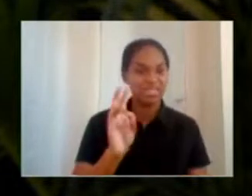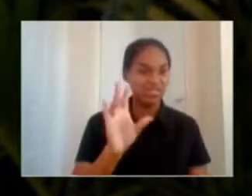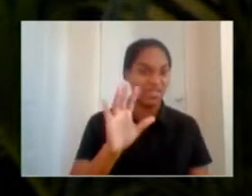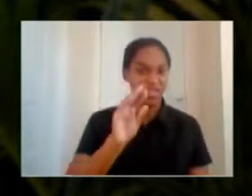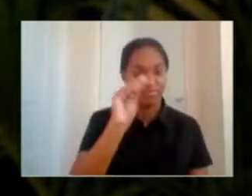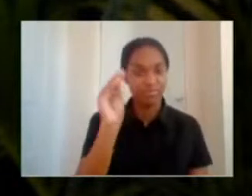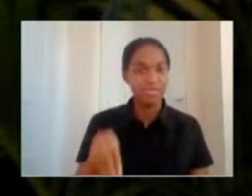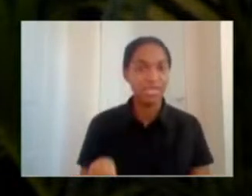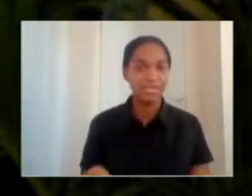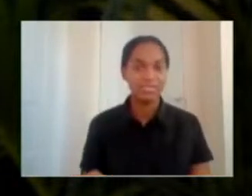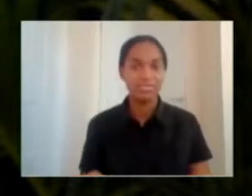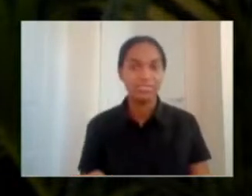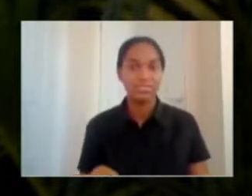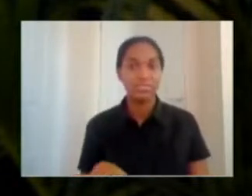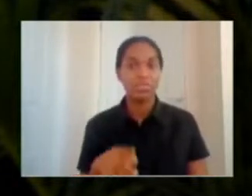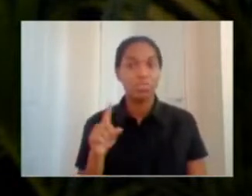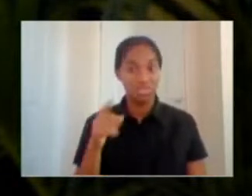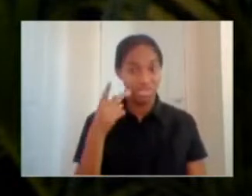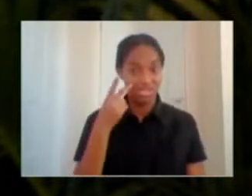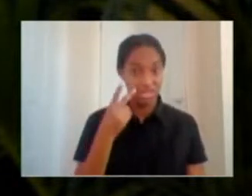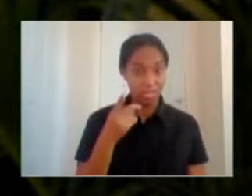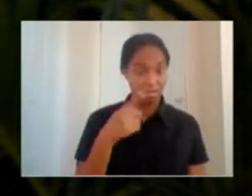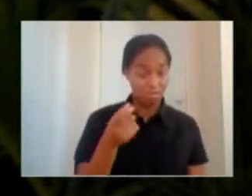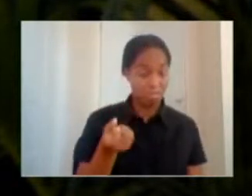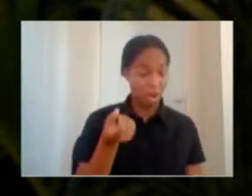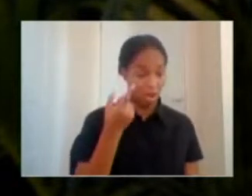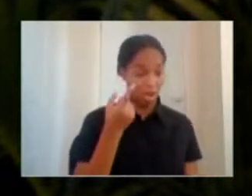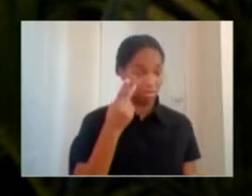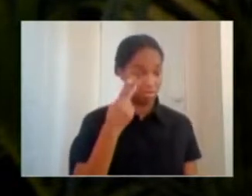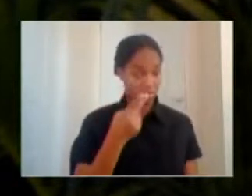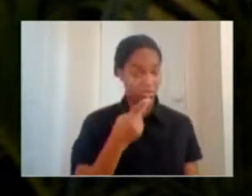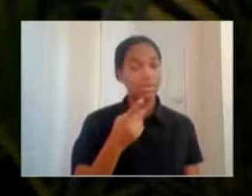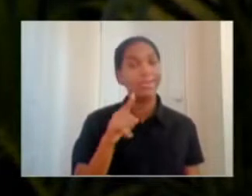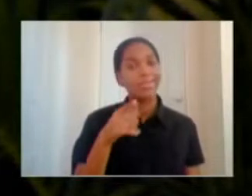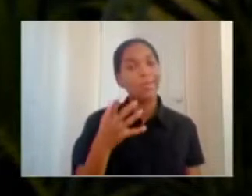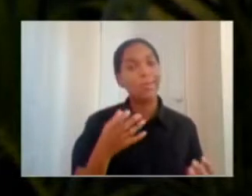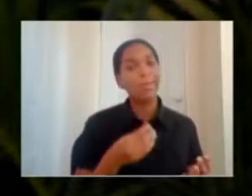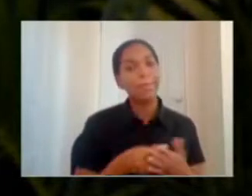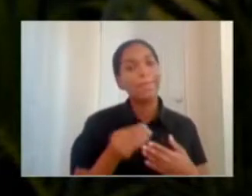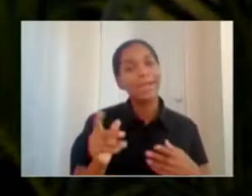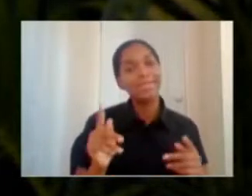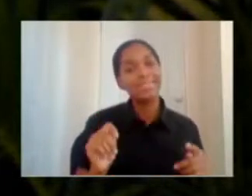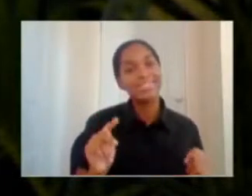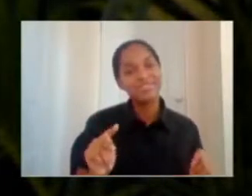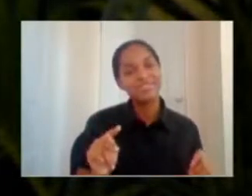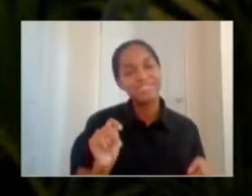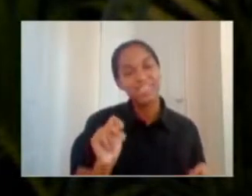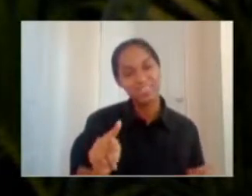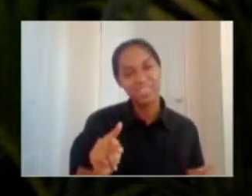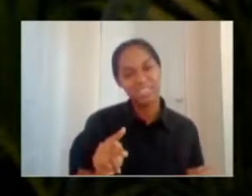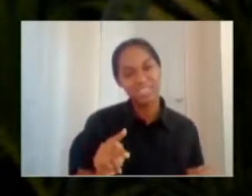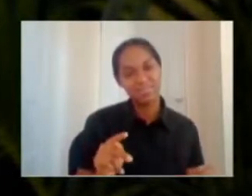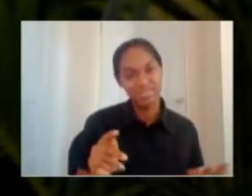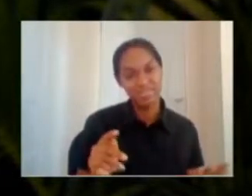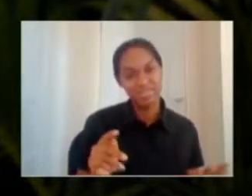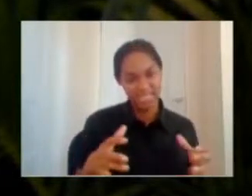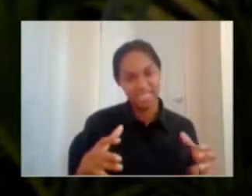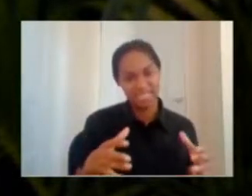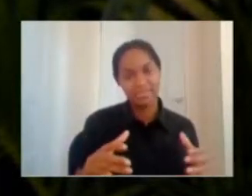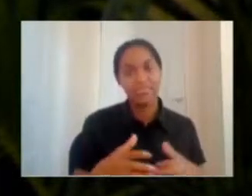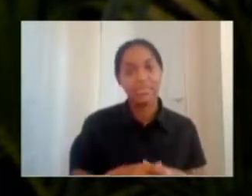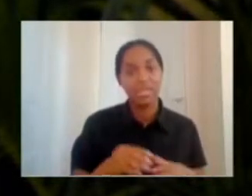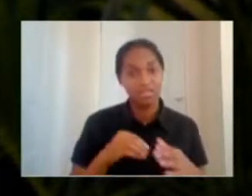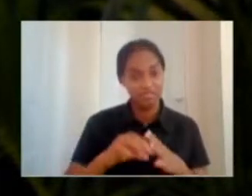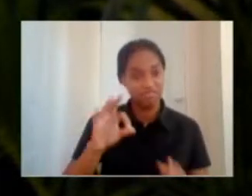75%. Once they see this and understand it, they want to buy a TV set. And in